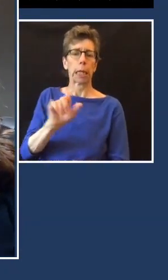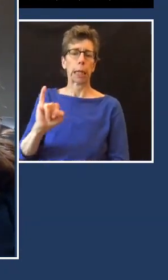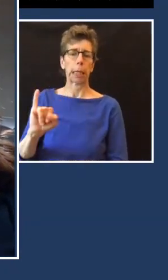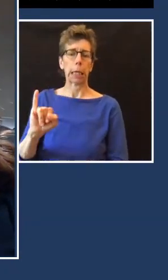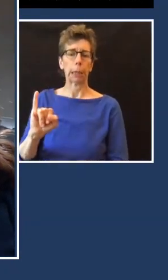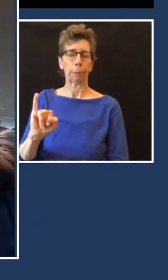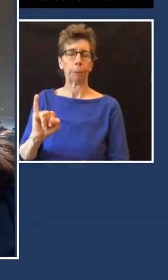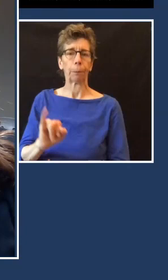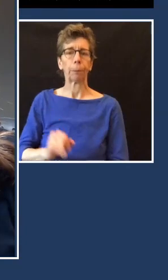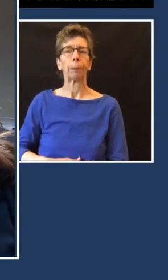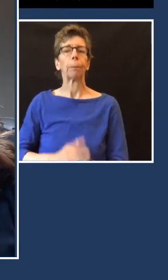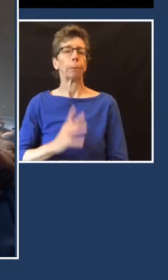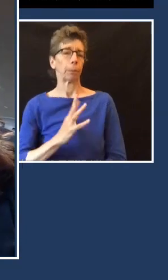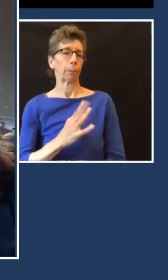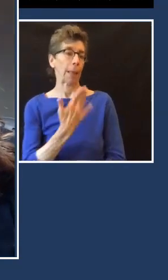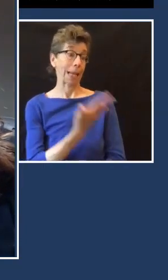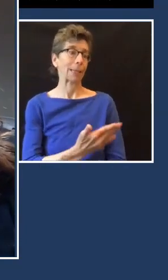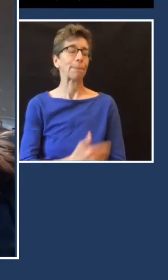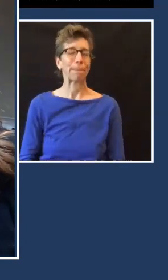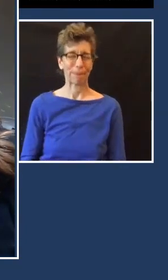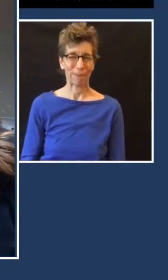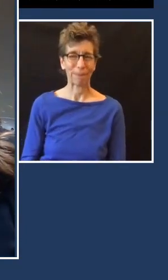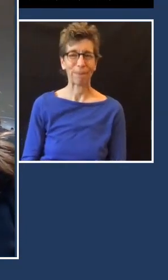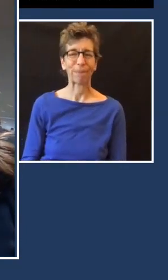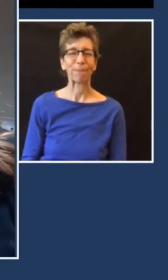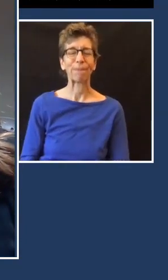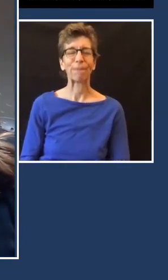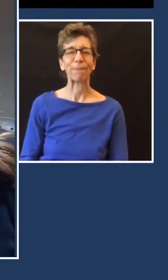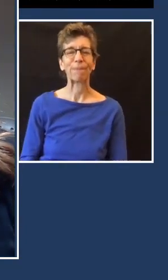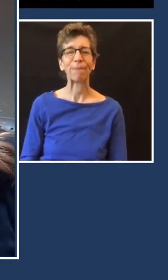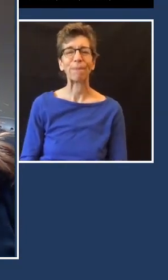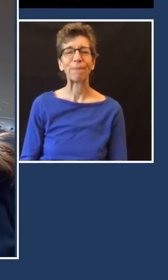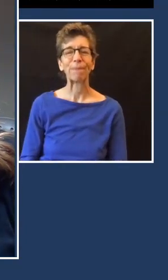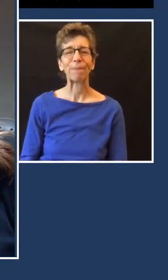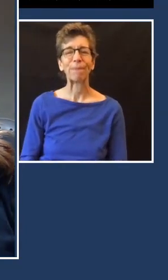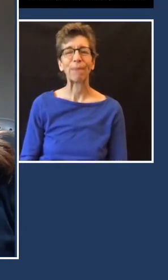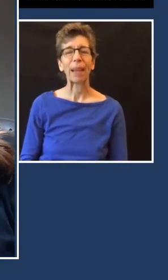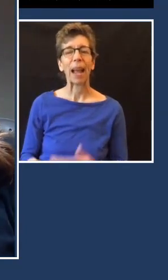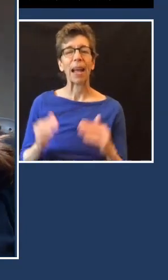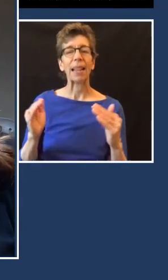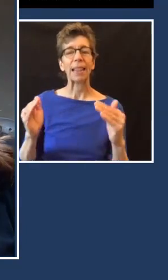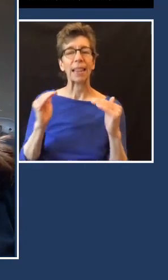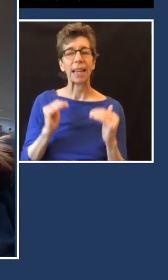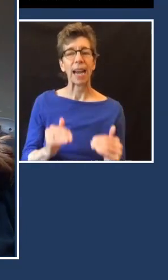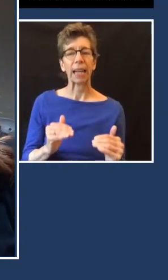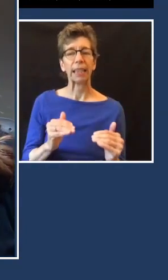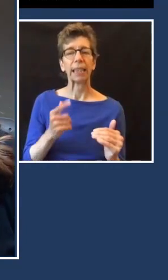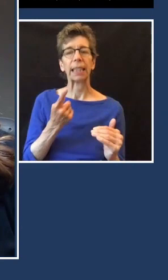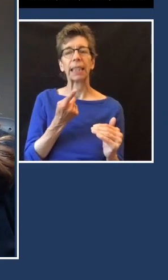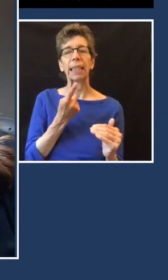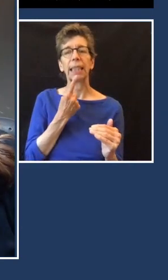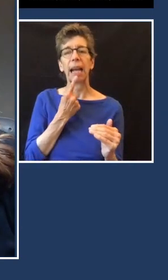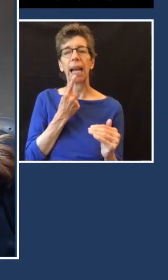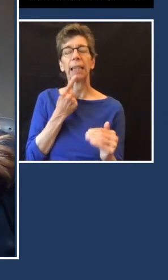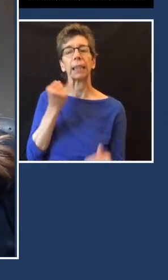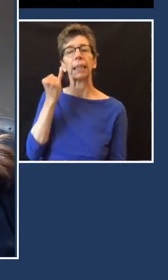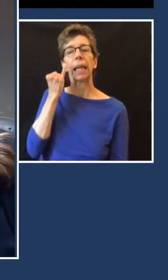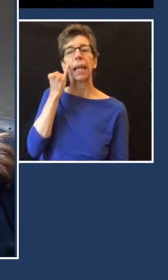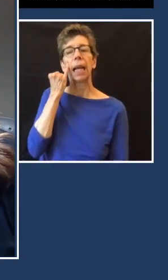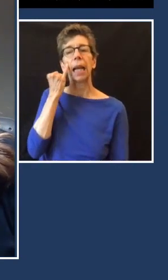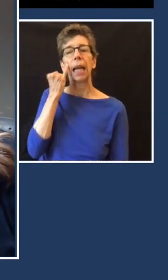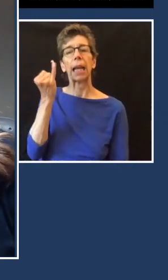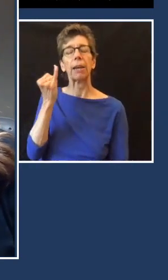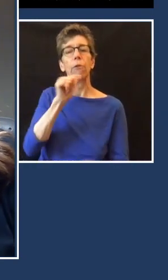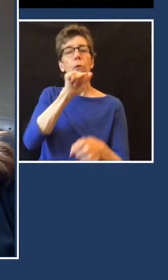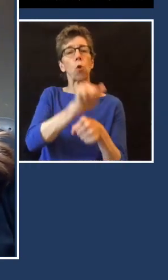great. Thank you, Amanda. Our next question is, what should I do if I have a few gaps in between my